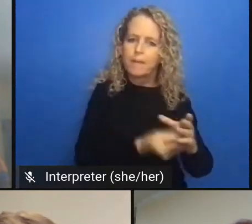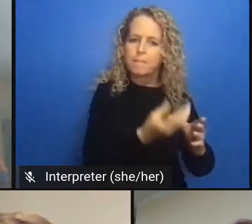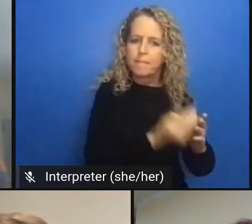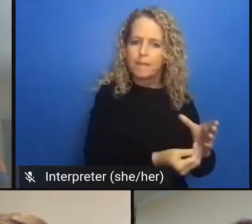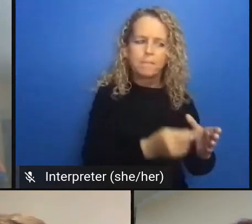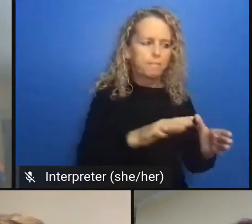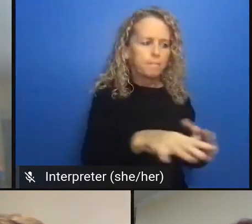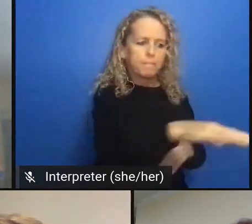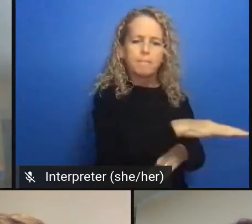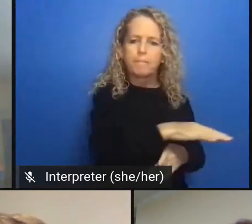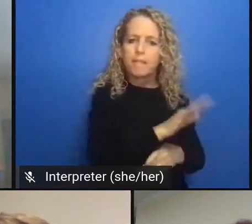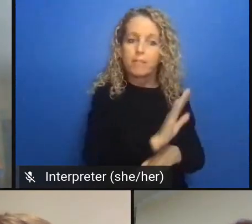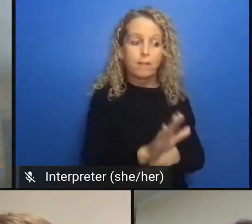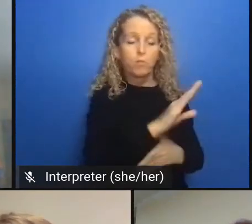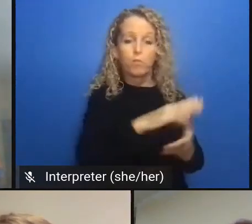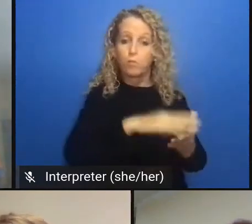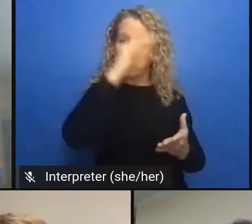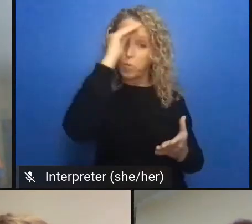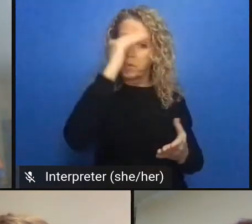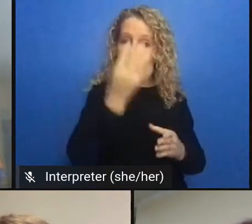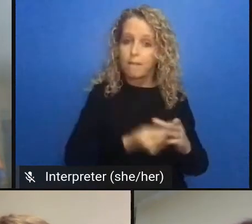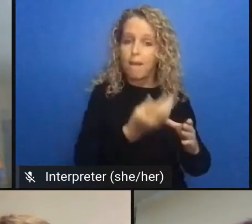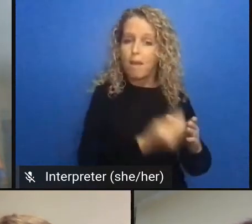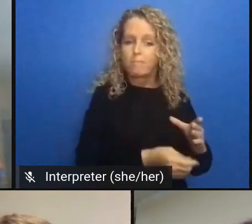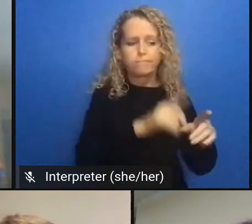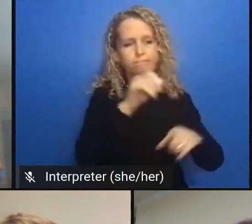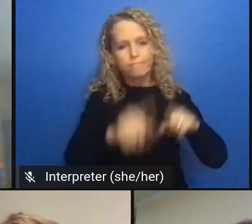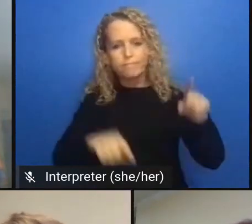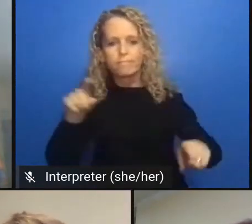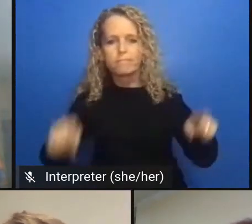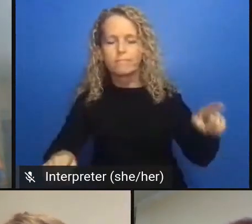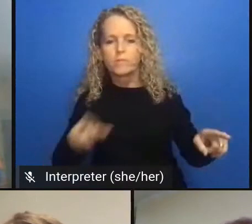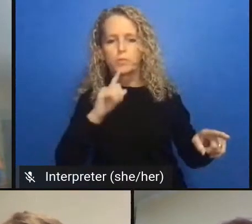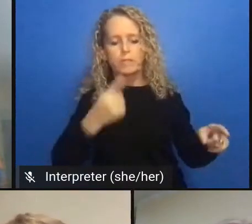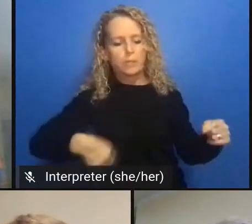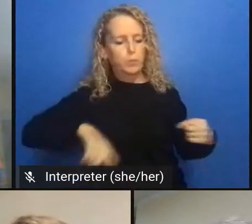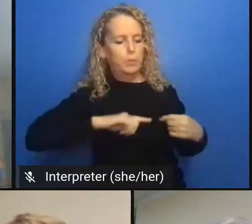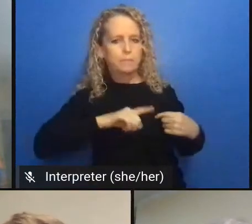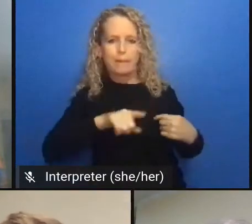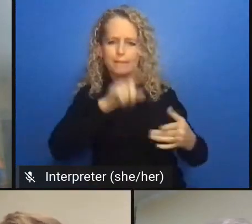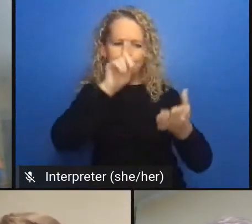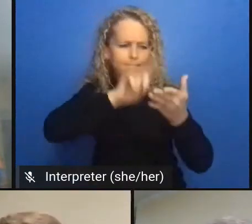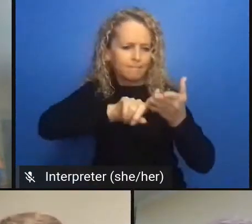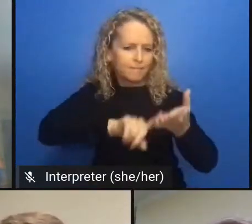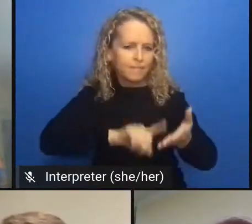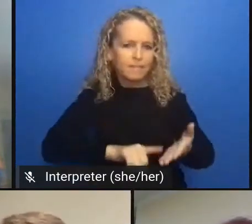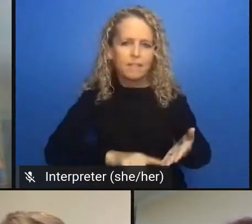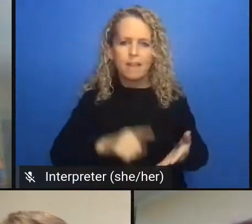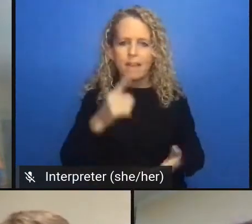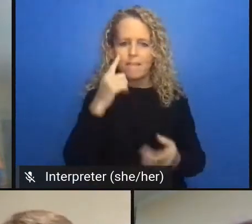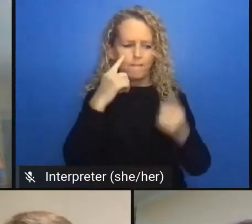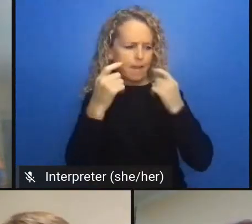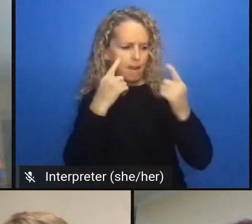learning gaps, and so we really need to do a deep dive and understand what are the gaps of all of